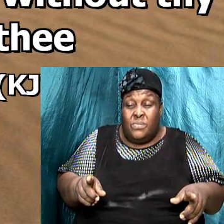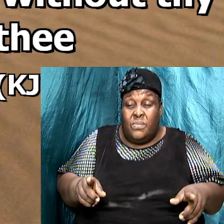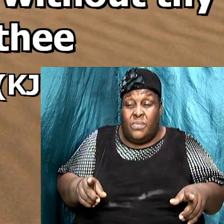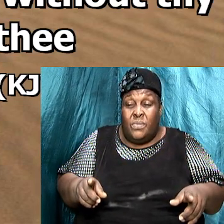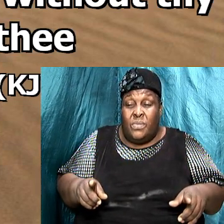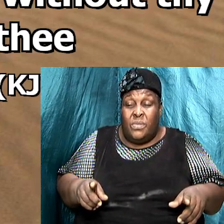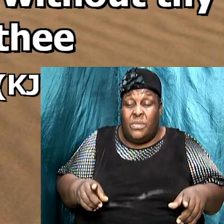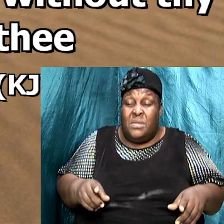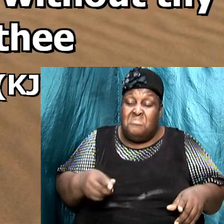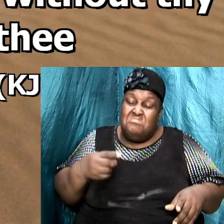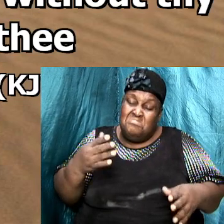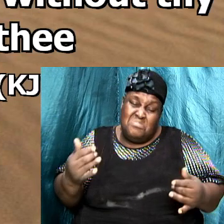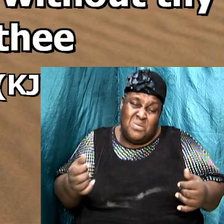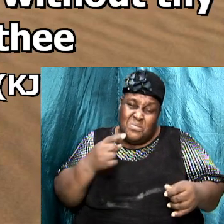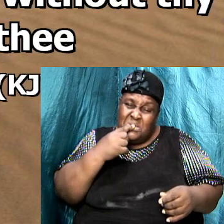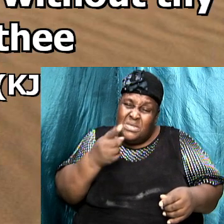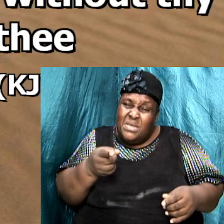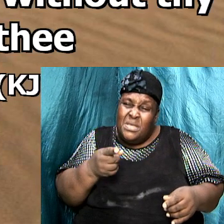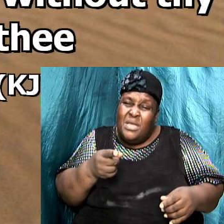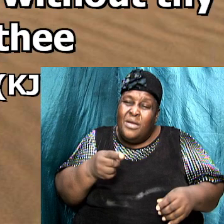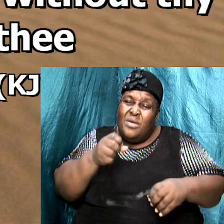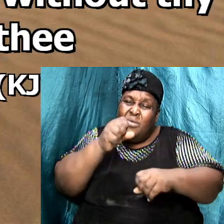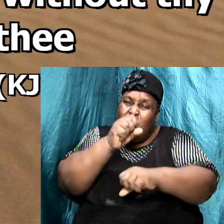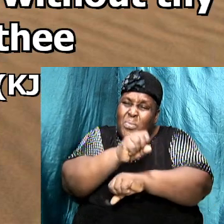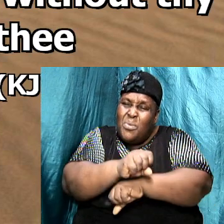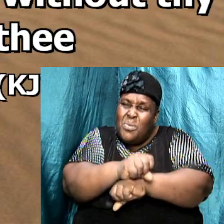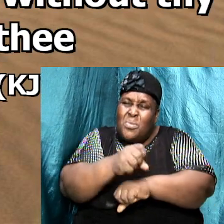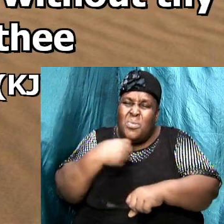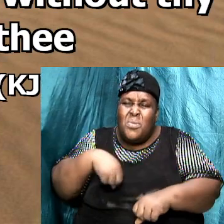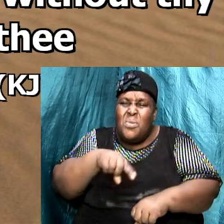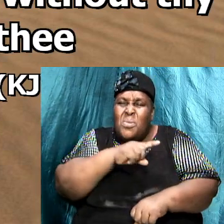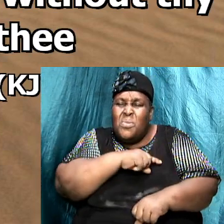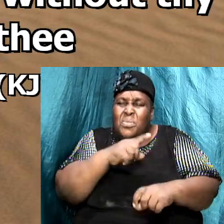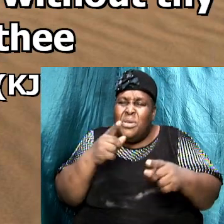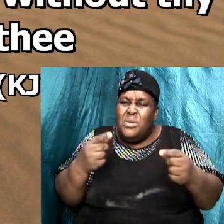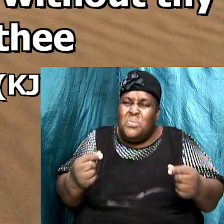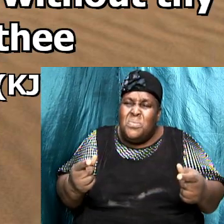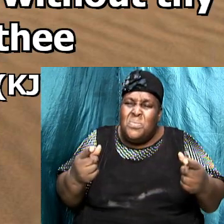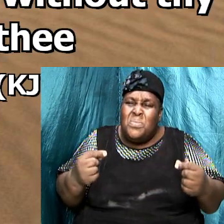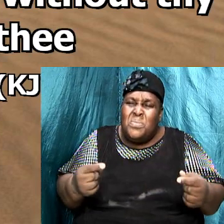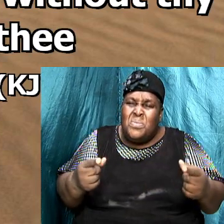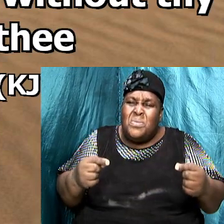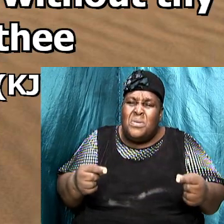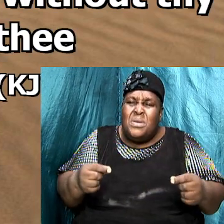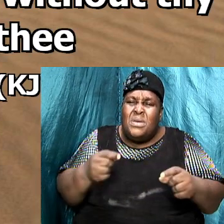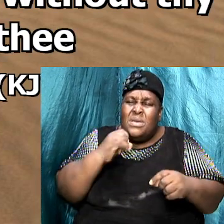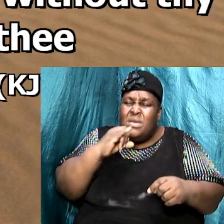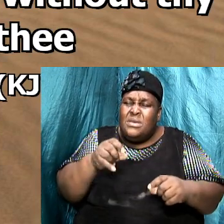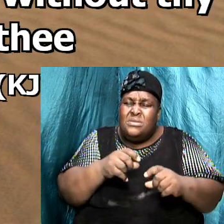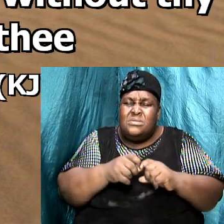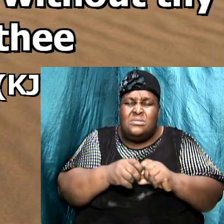he is now saying that, look here, the works that we do is as a result of our faith.